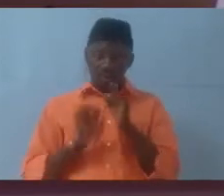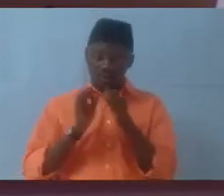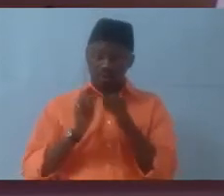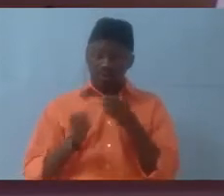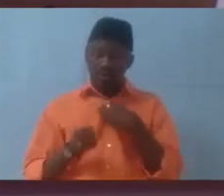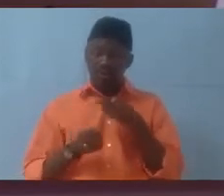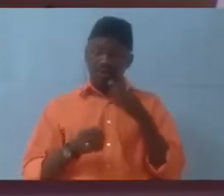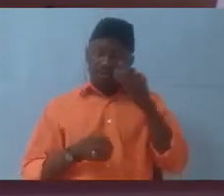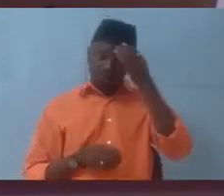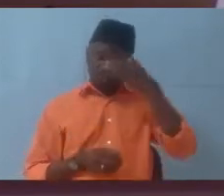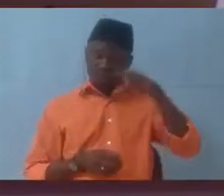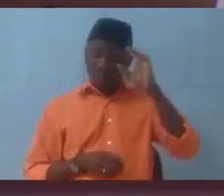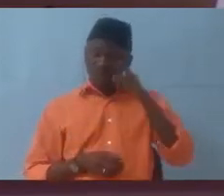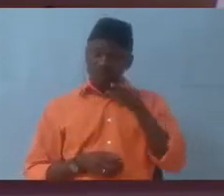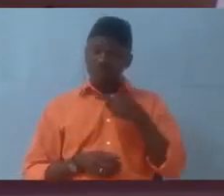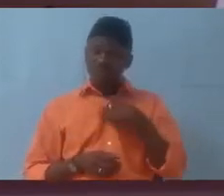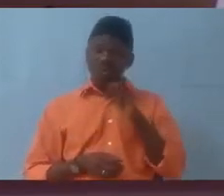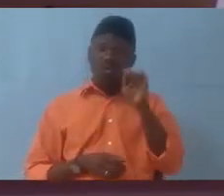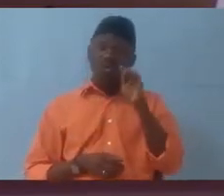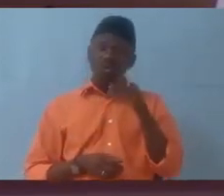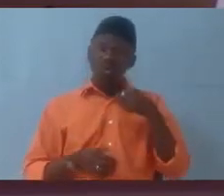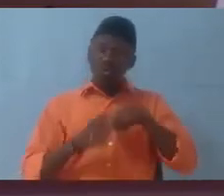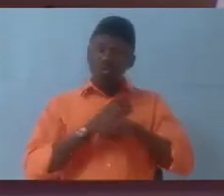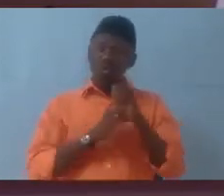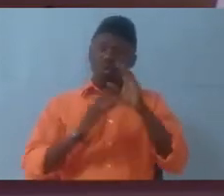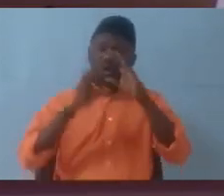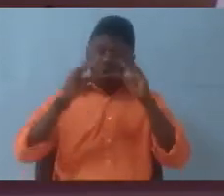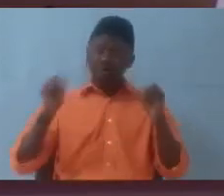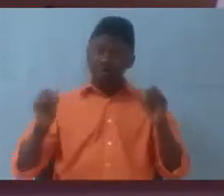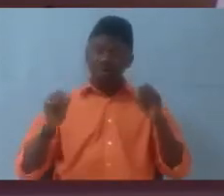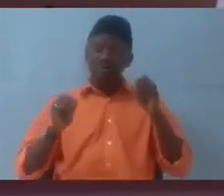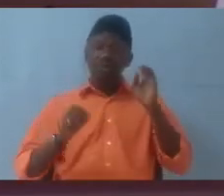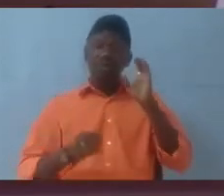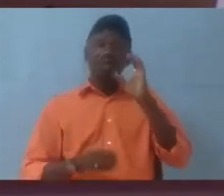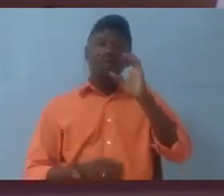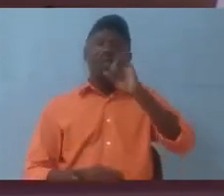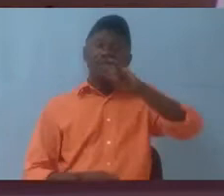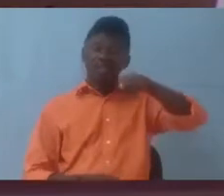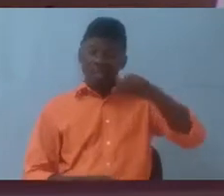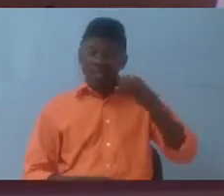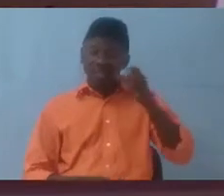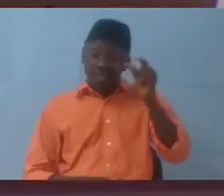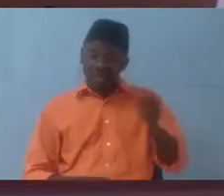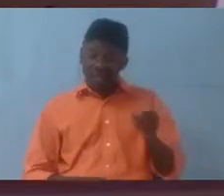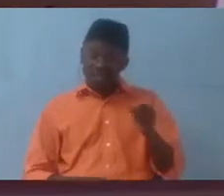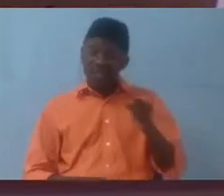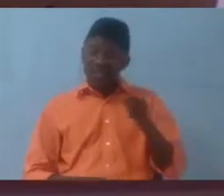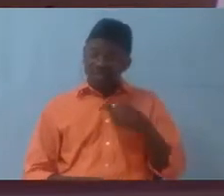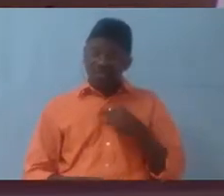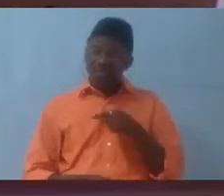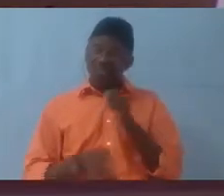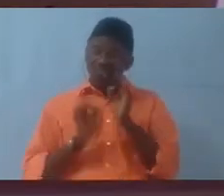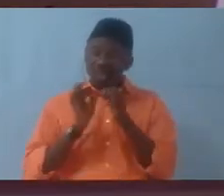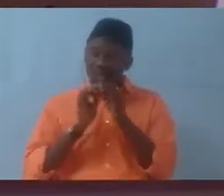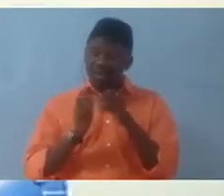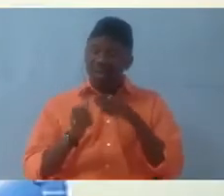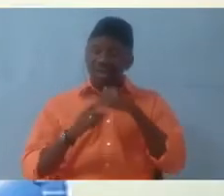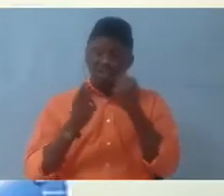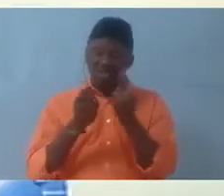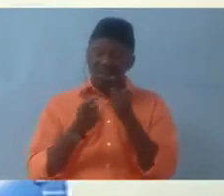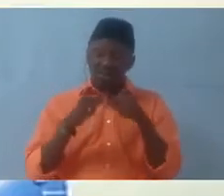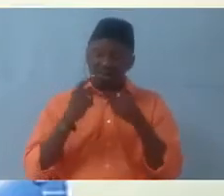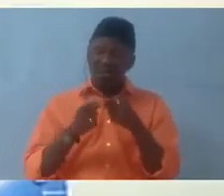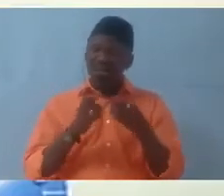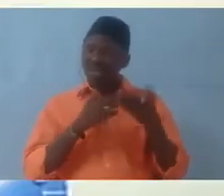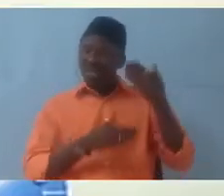office on several occasions because of this judgment you had delivered? Dañ ñu bëgga wax né dañ la daan o pour nga uyu ji office chief justice ndig li ko